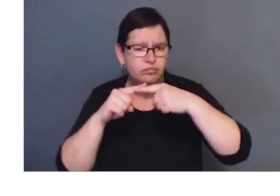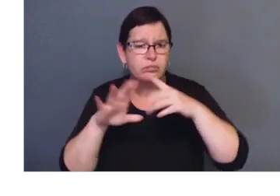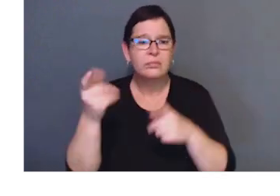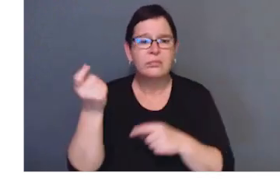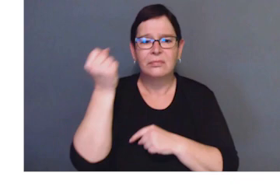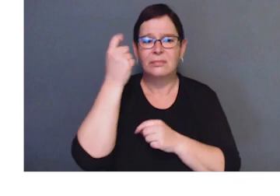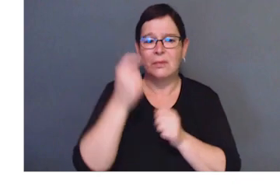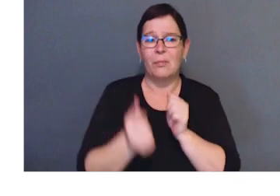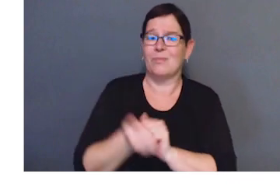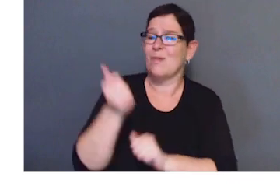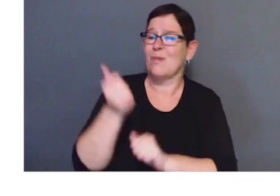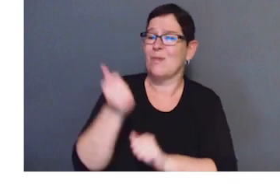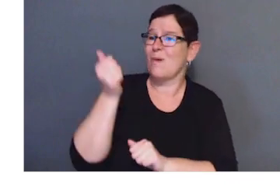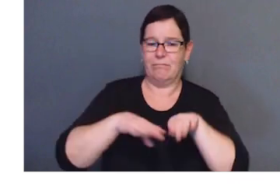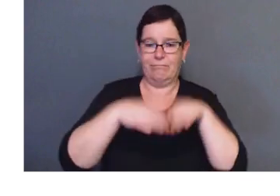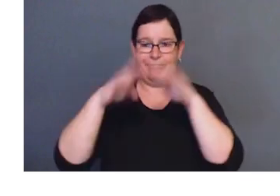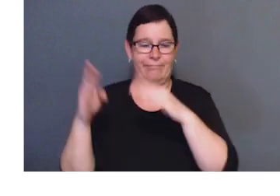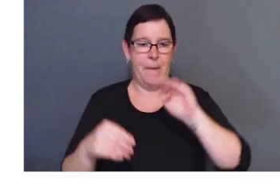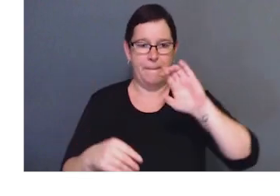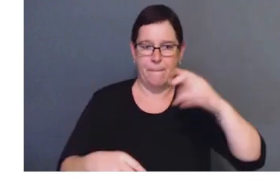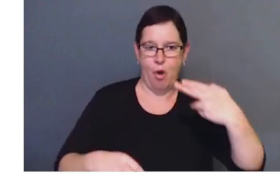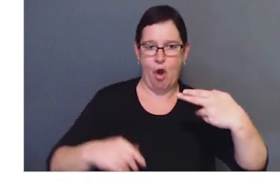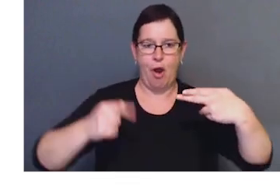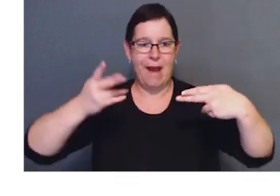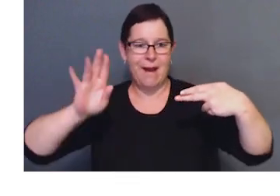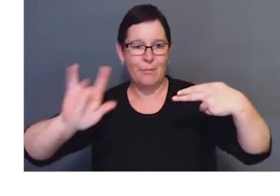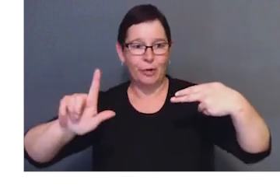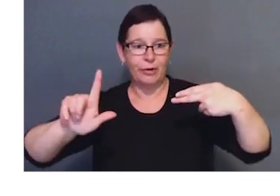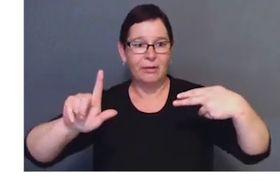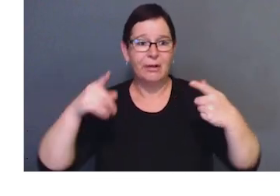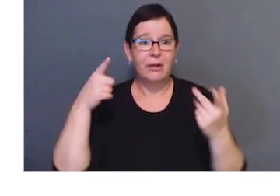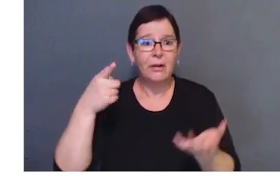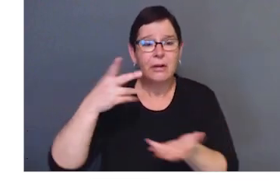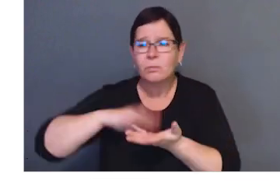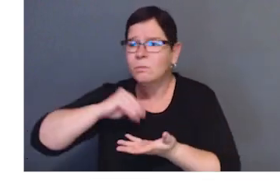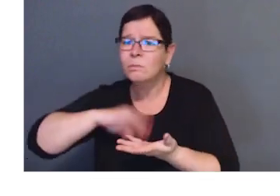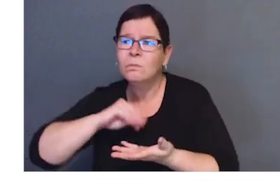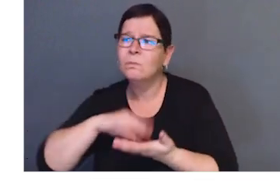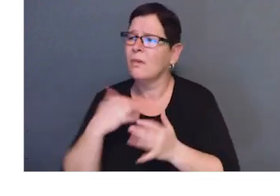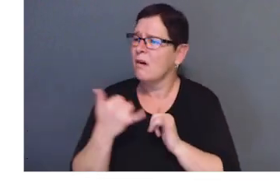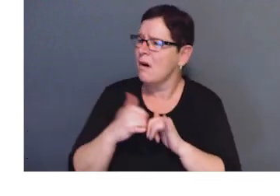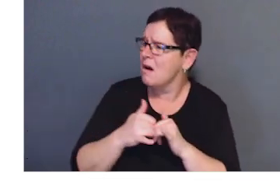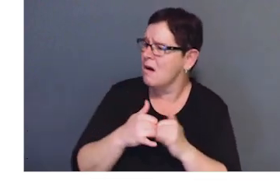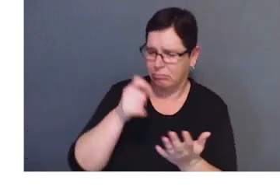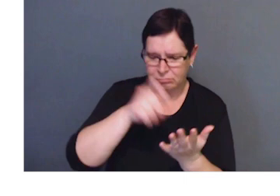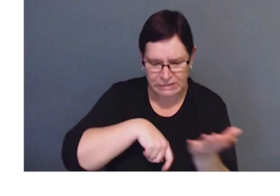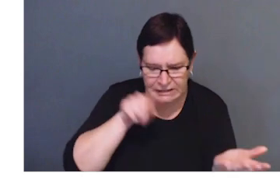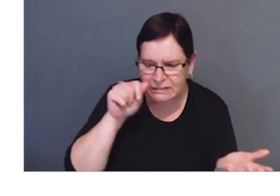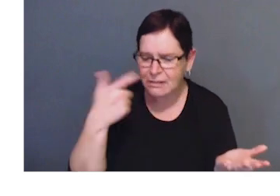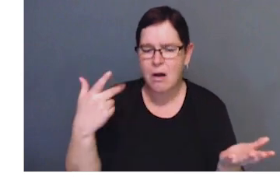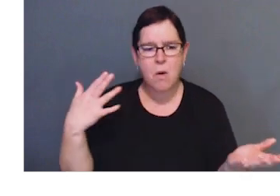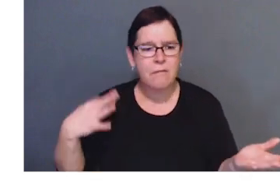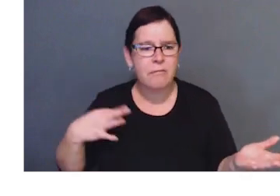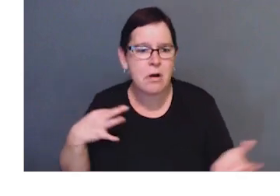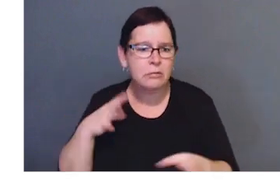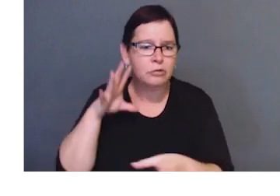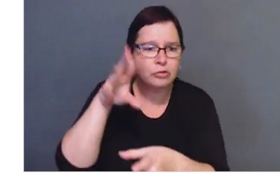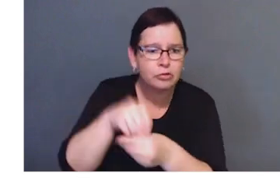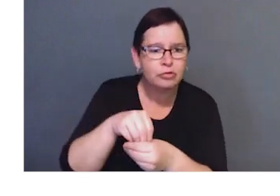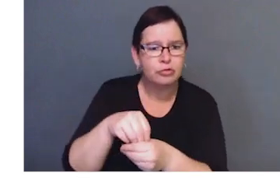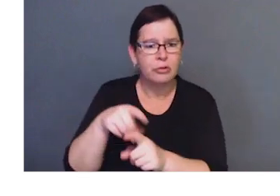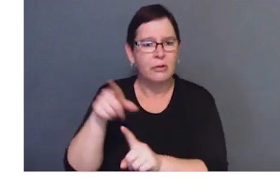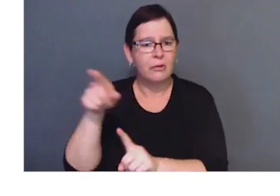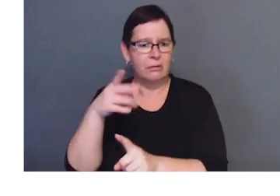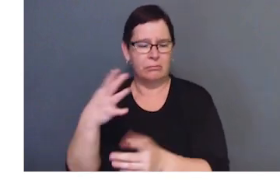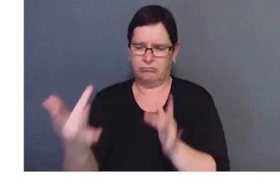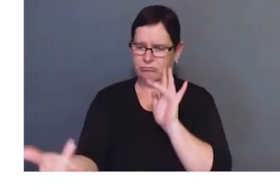and volunteering at a free tax clinic yourself, reach out to us. For more information or to find a clinic near you, go to the